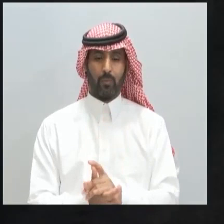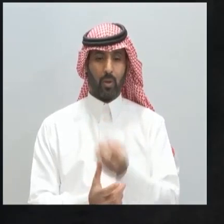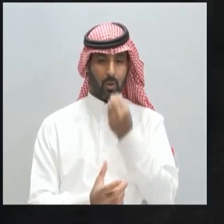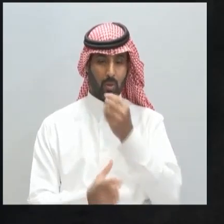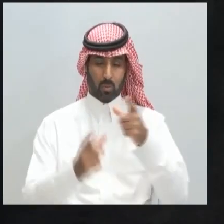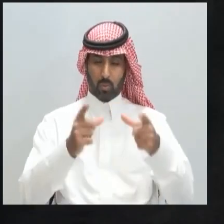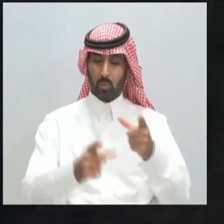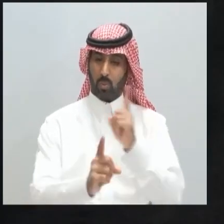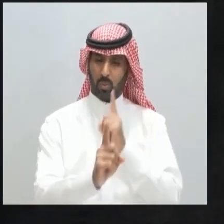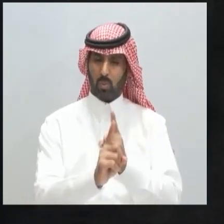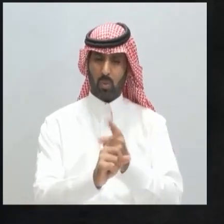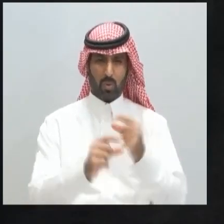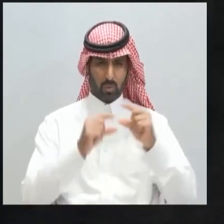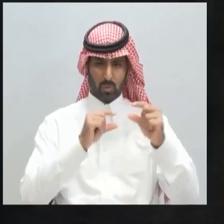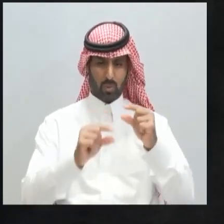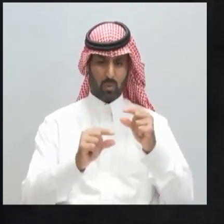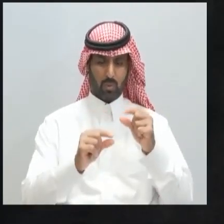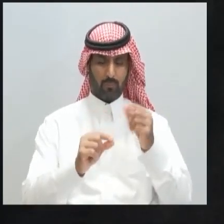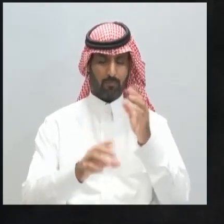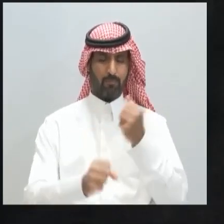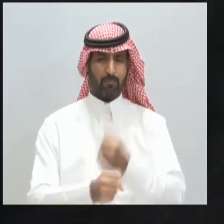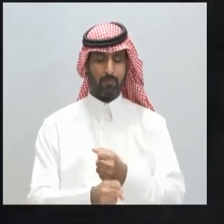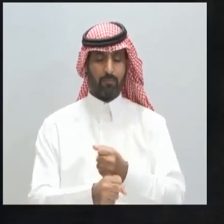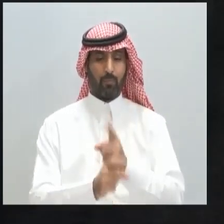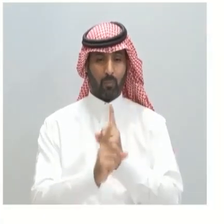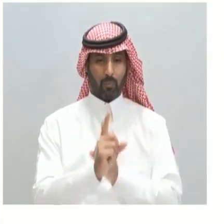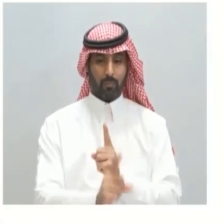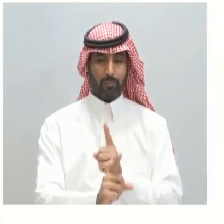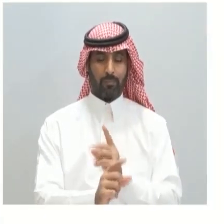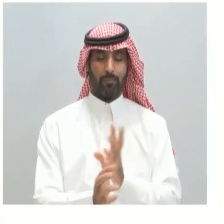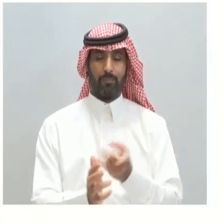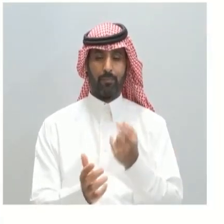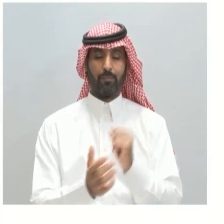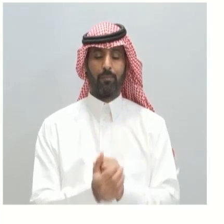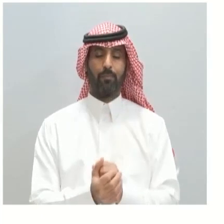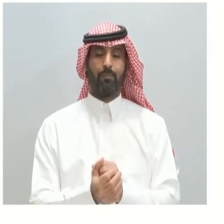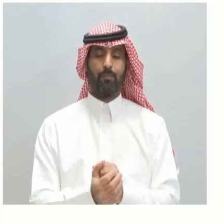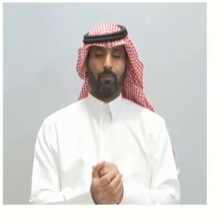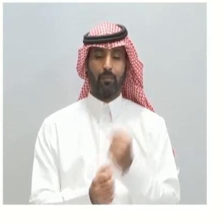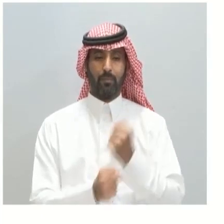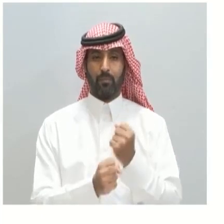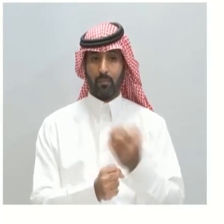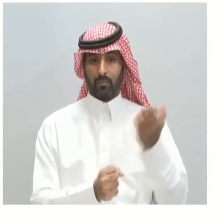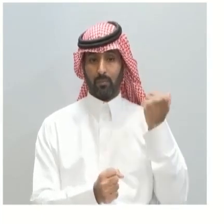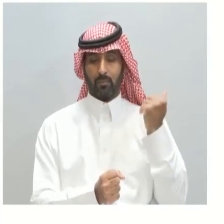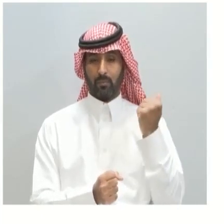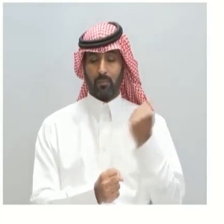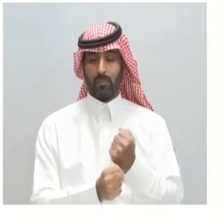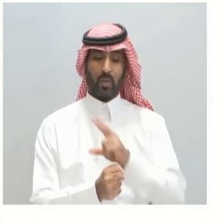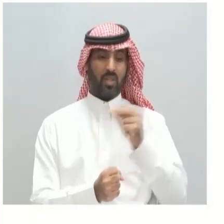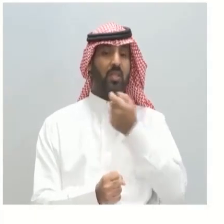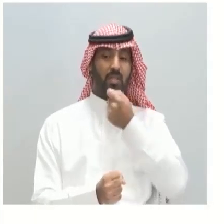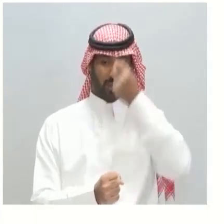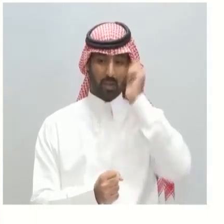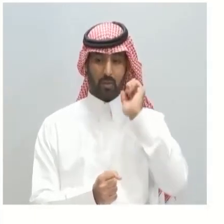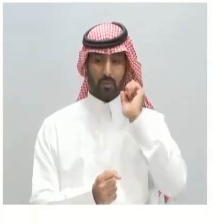for example, in a restaurant, and so on. So these are the uses of the past participle that functions as